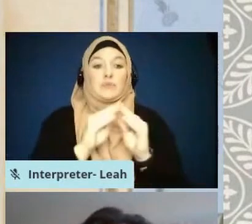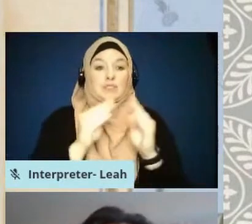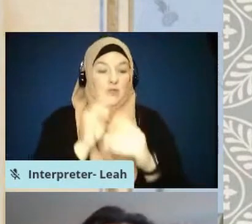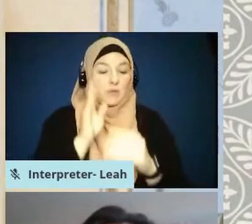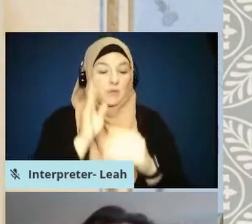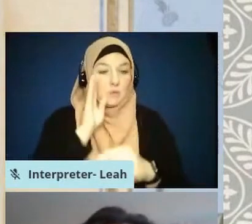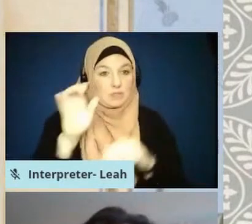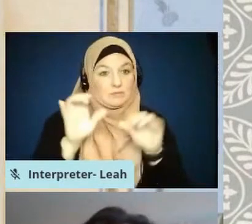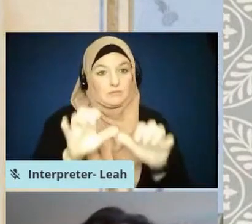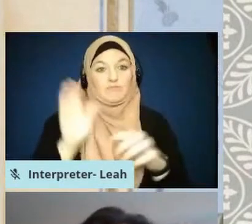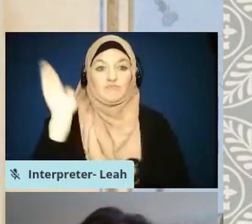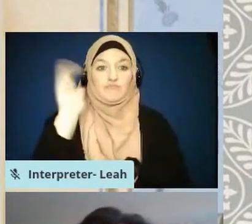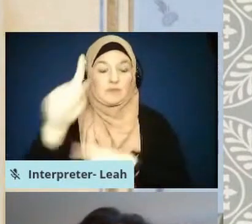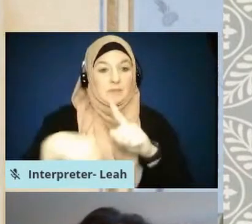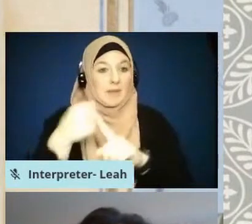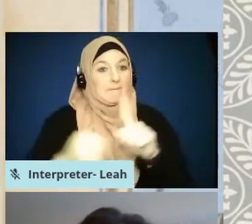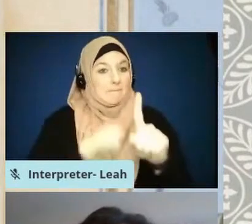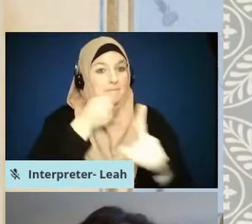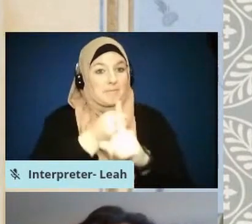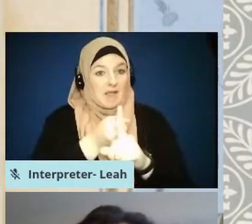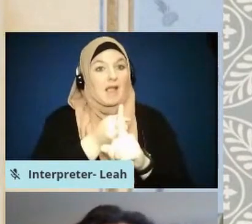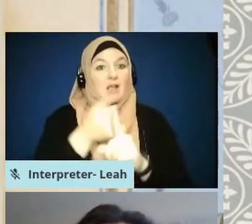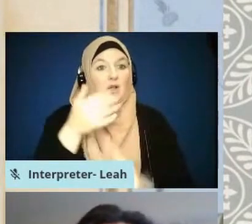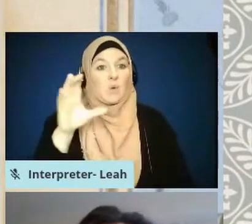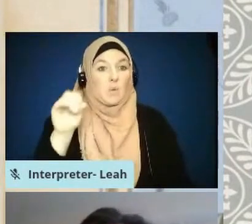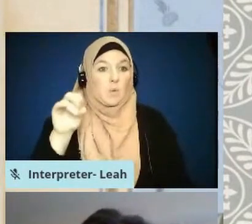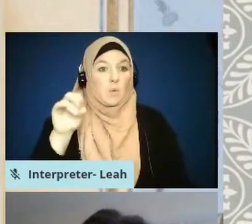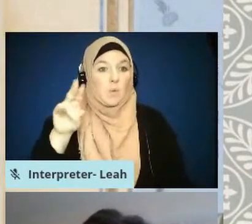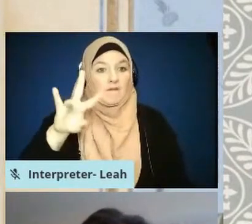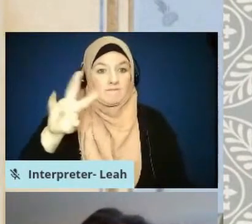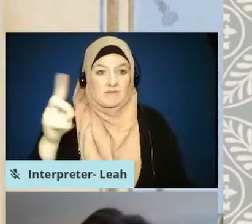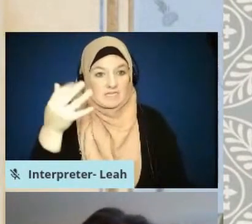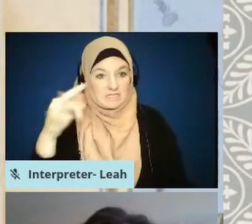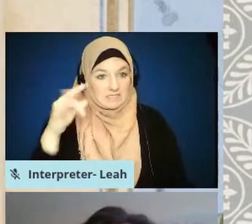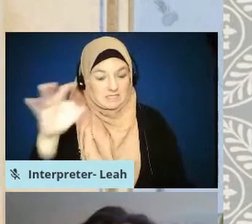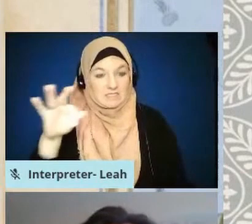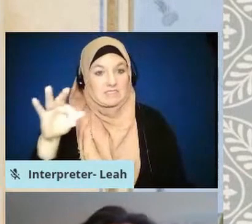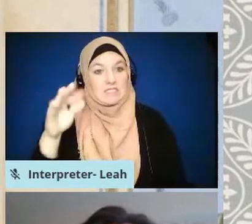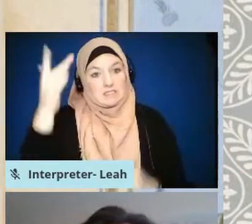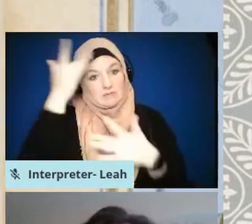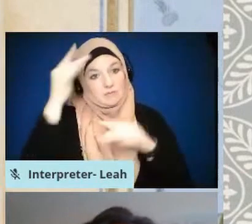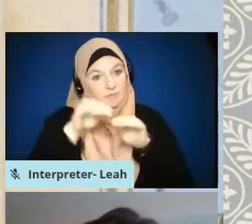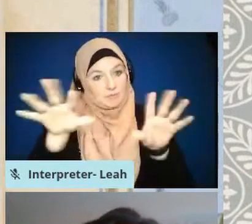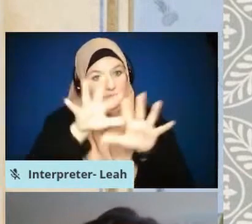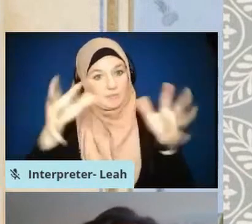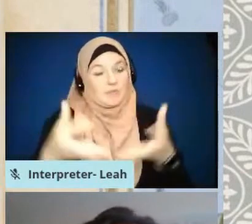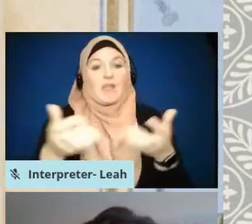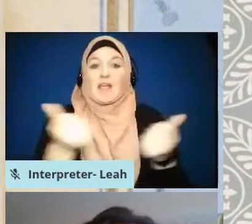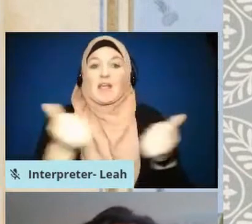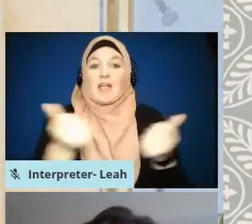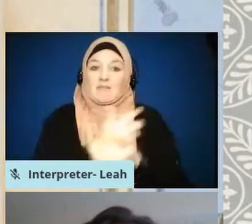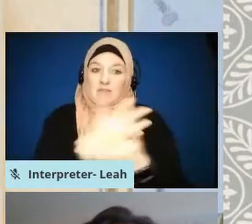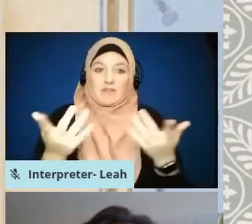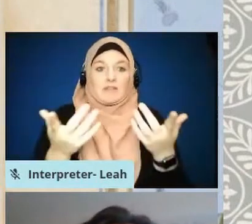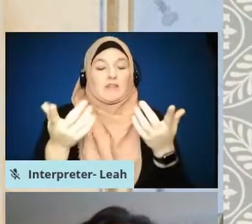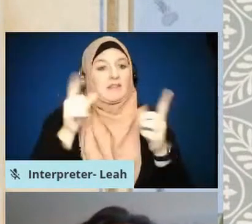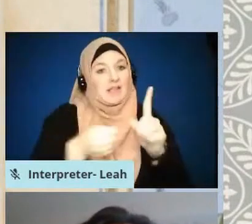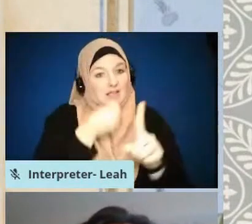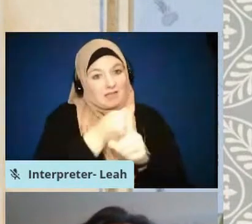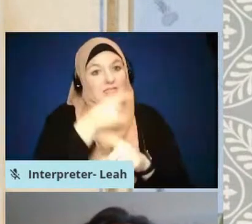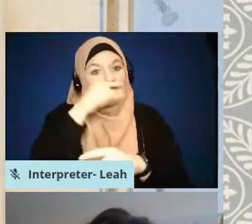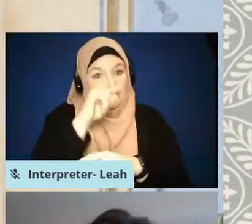will be talking about the impact of COVID-19 pandemic and the measures that came with it on children's development